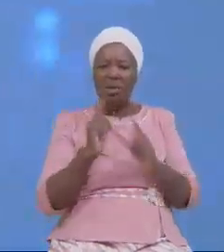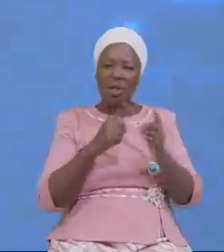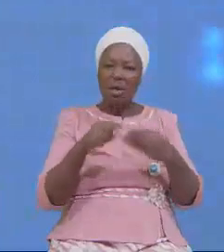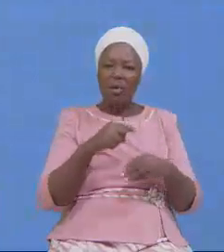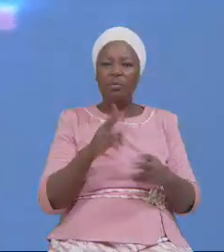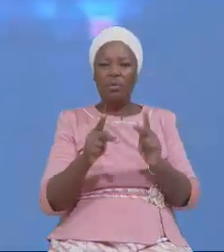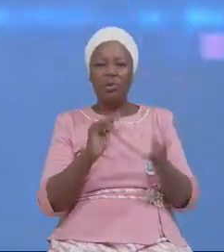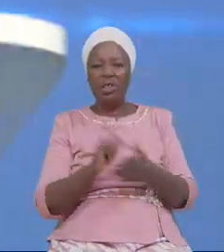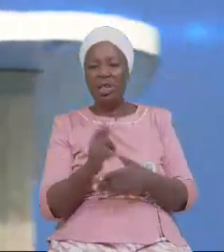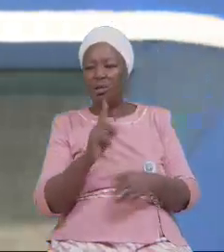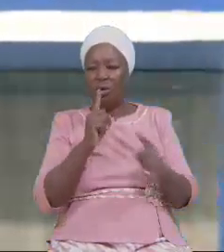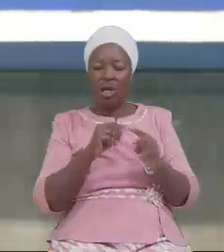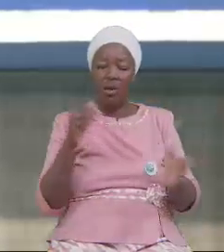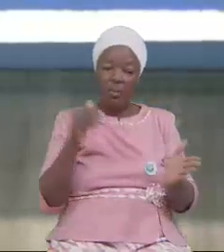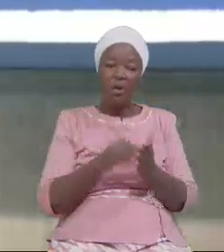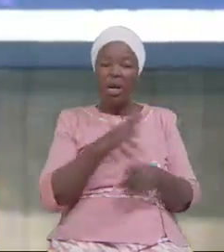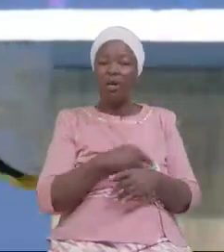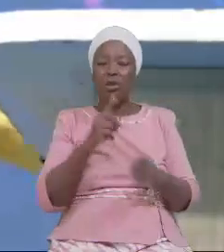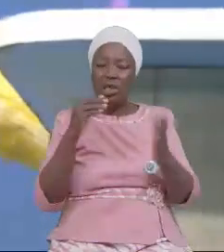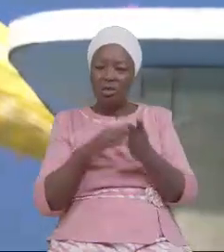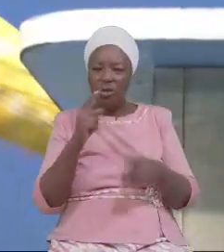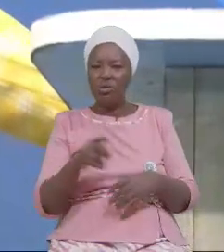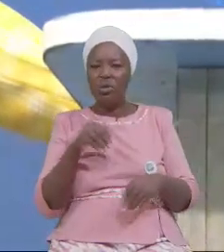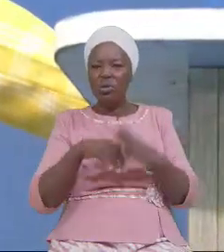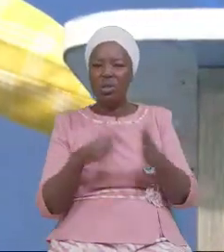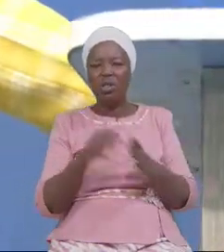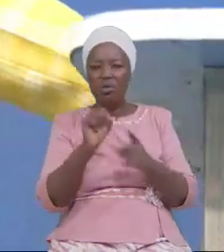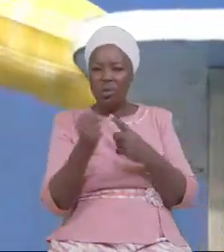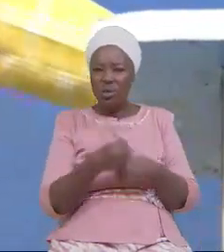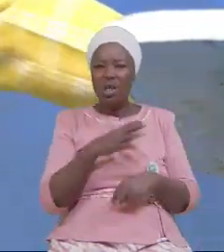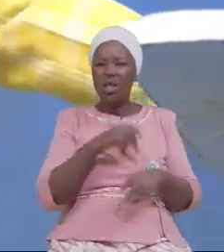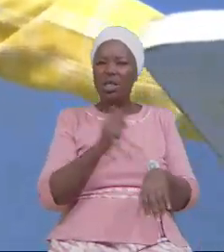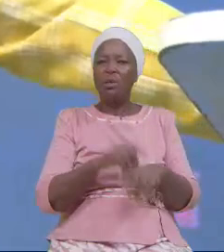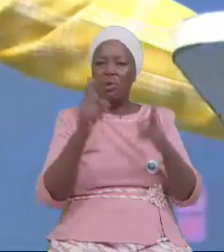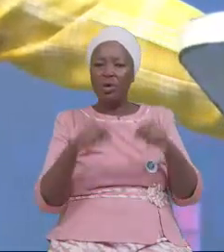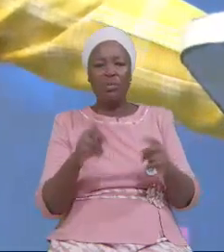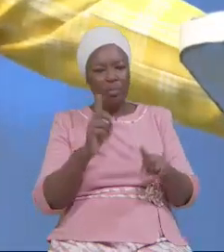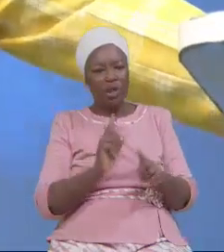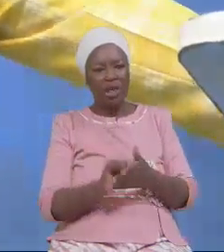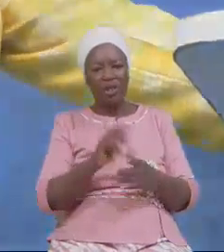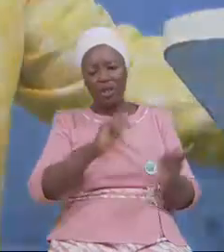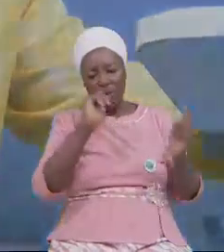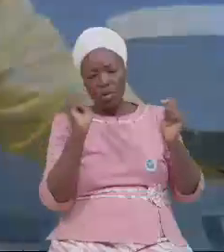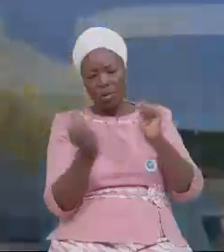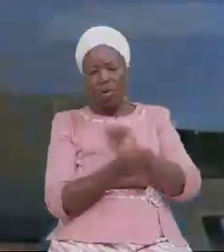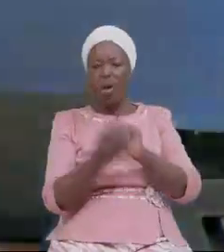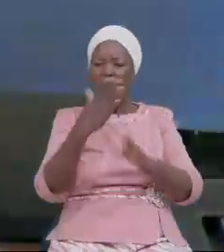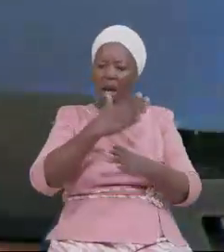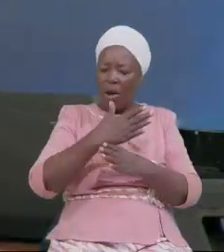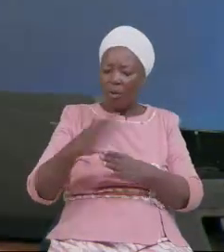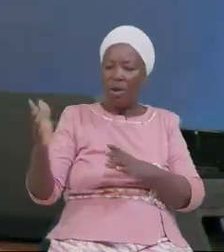brought you into this situation. A time came in his life. He turned away from that